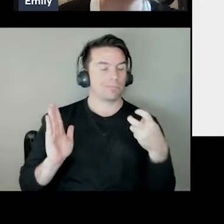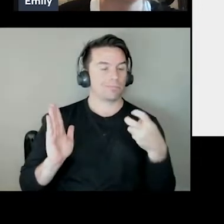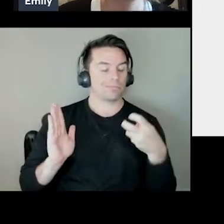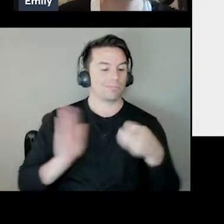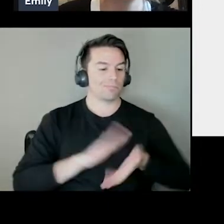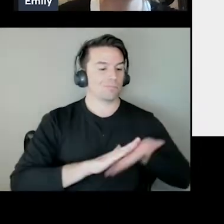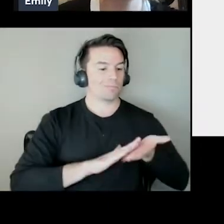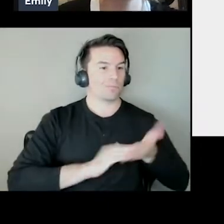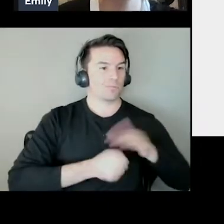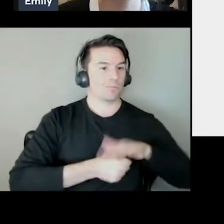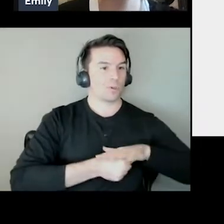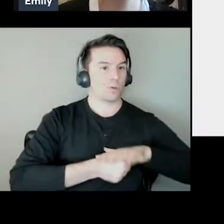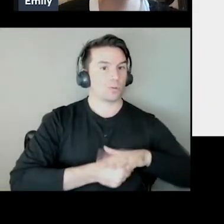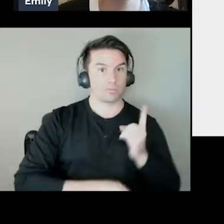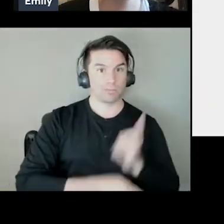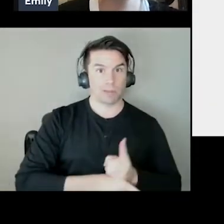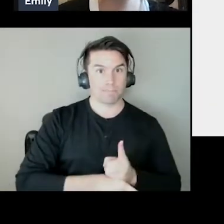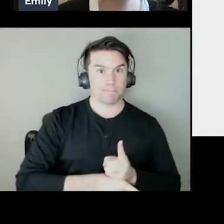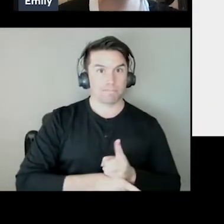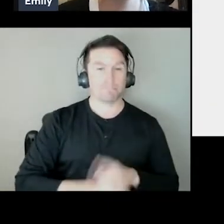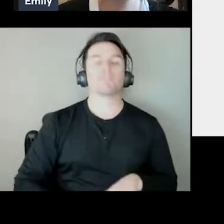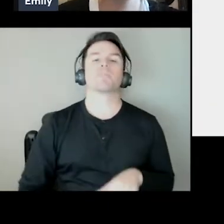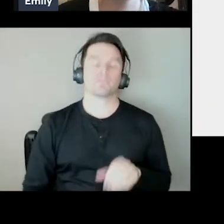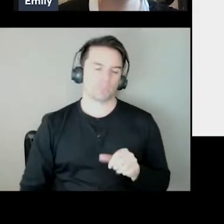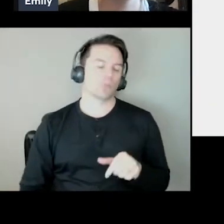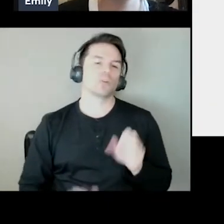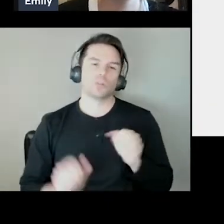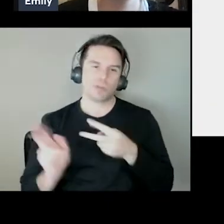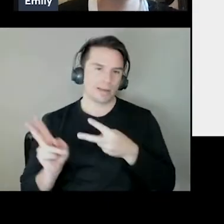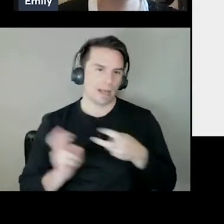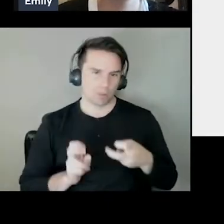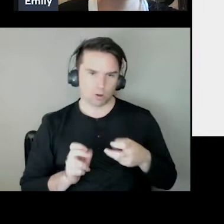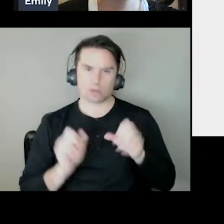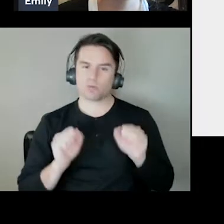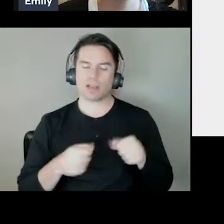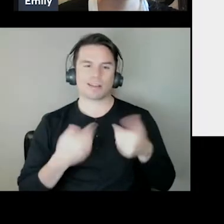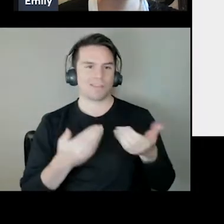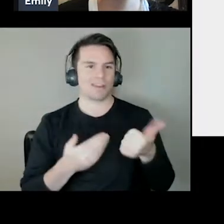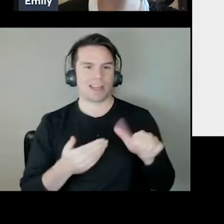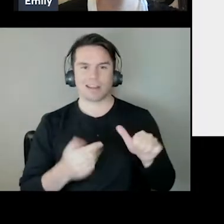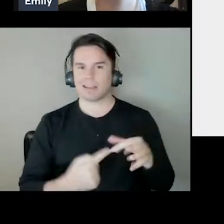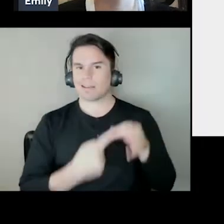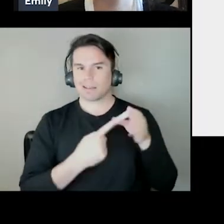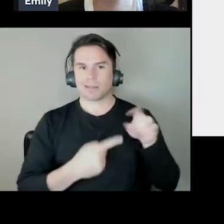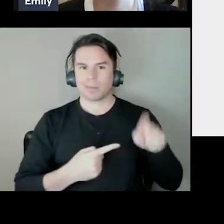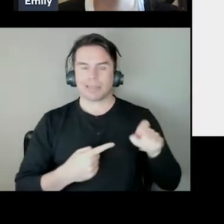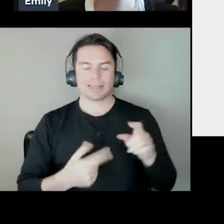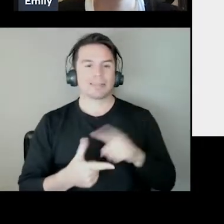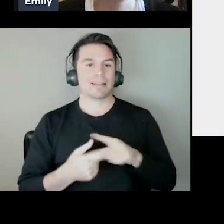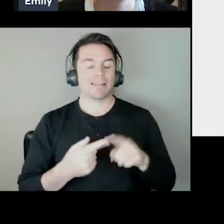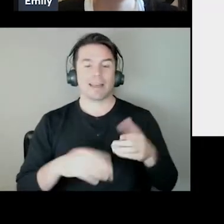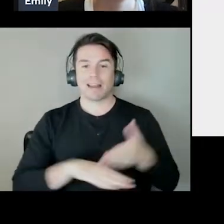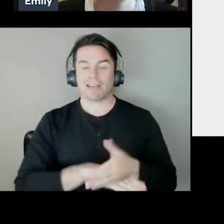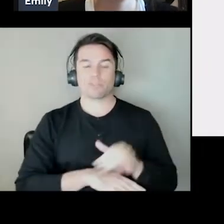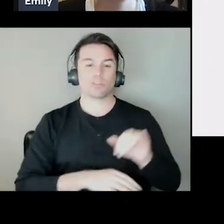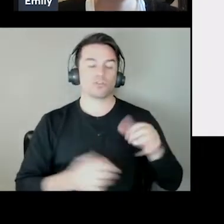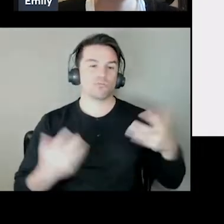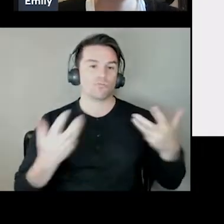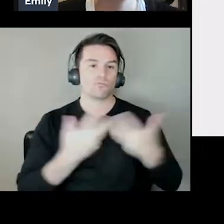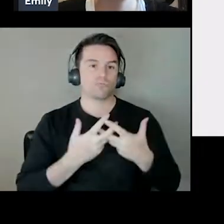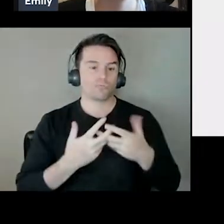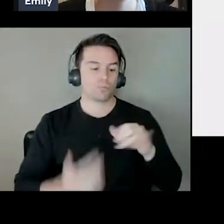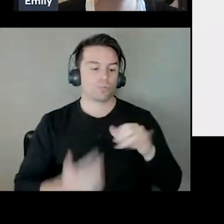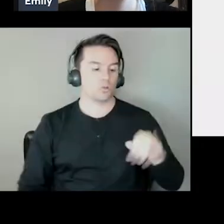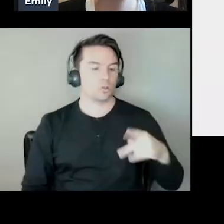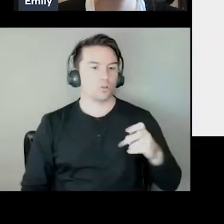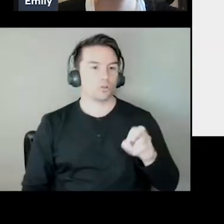Right. Yeah. So you can download that. You can give it any custom name, and once you configure that with your Jupyter environment within this EC2,